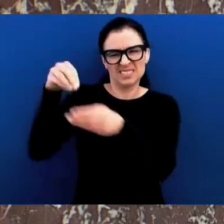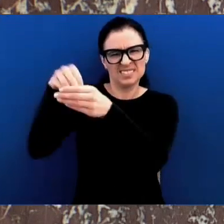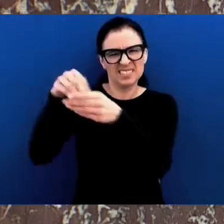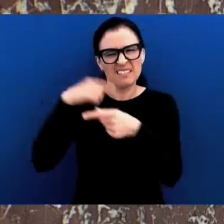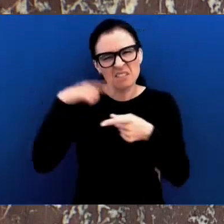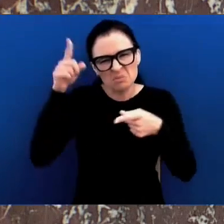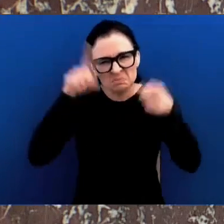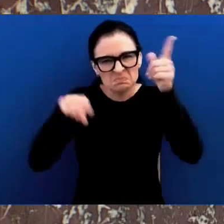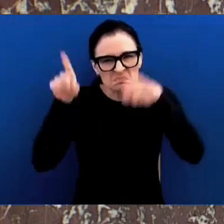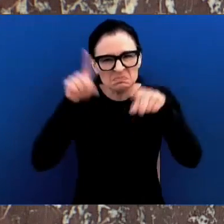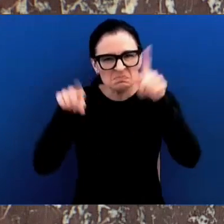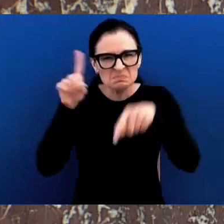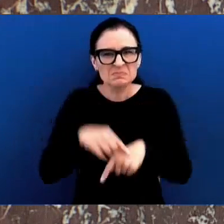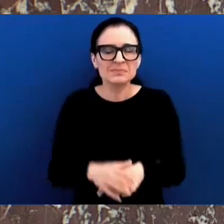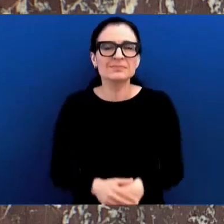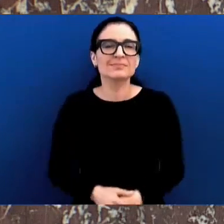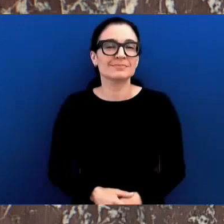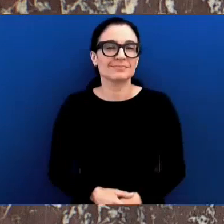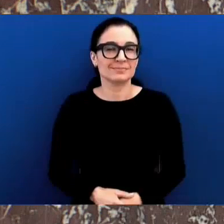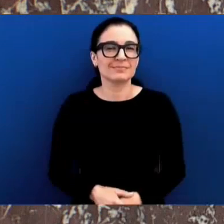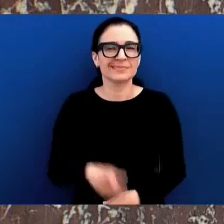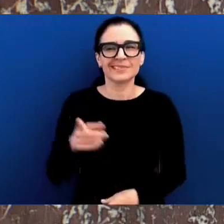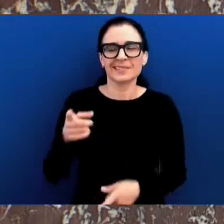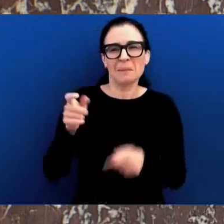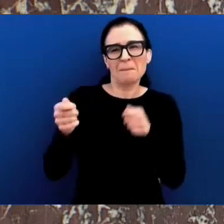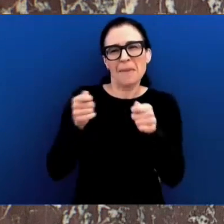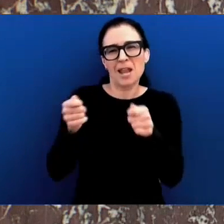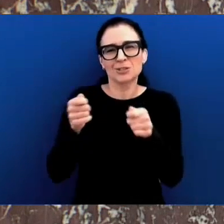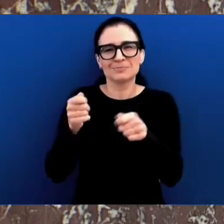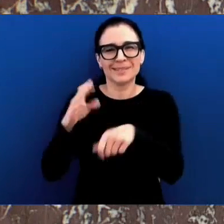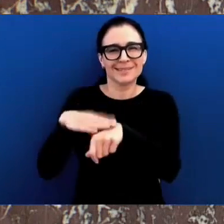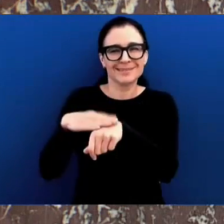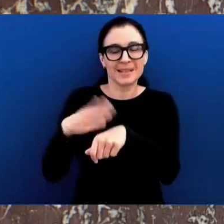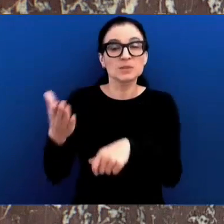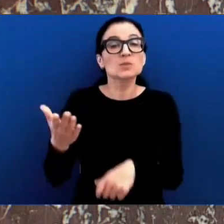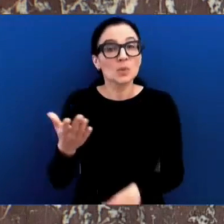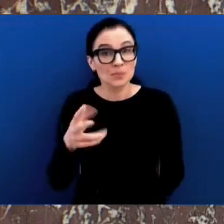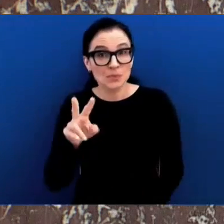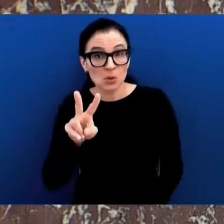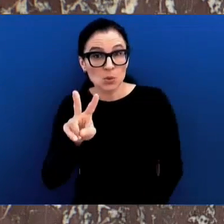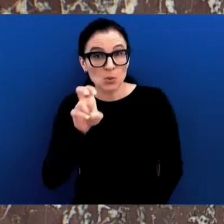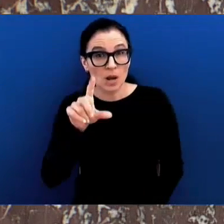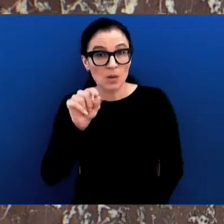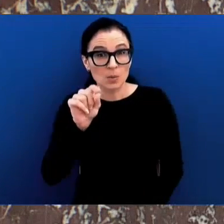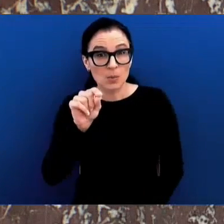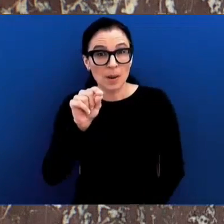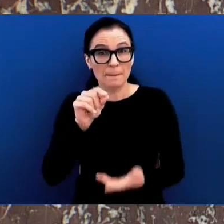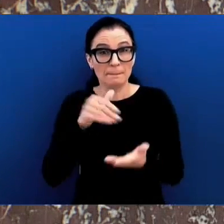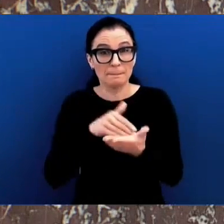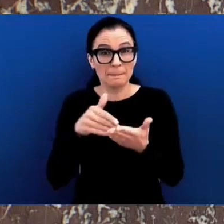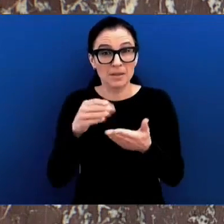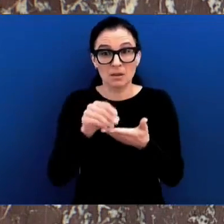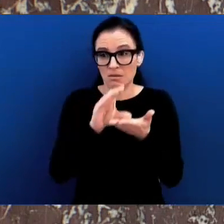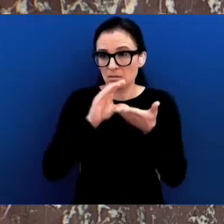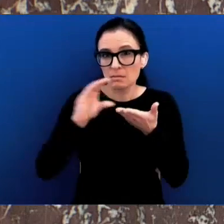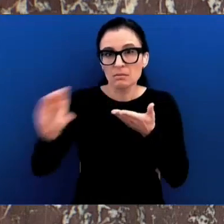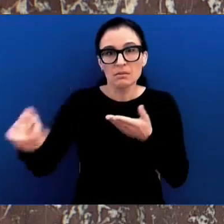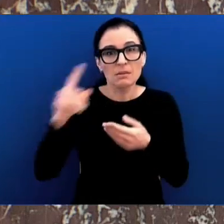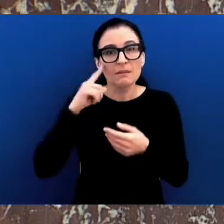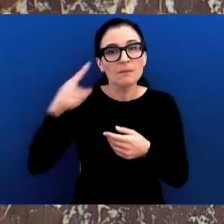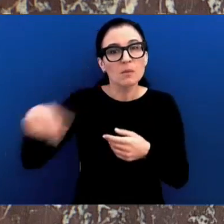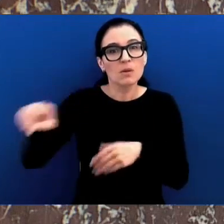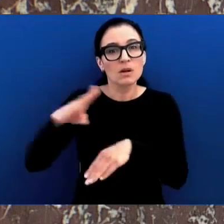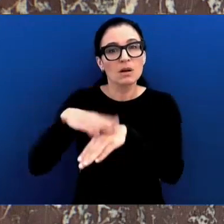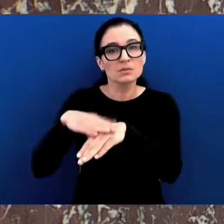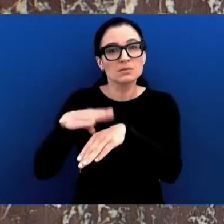$220 million into management consulting firms. This includes hefty payouts like $62 million to Deloitte, $42 million